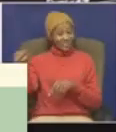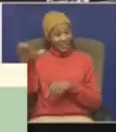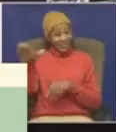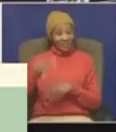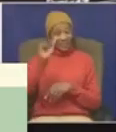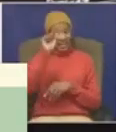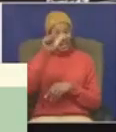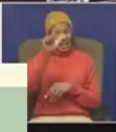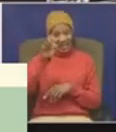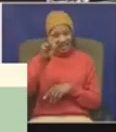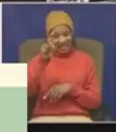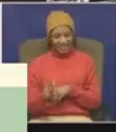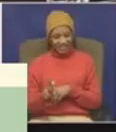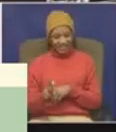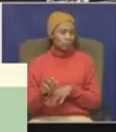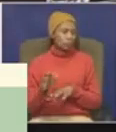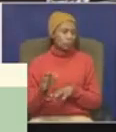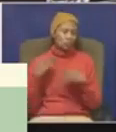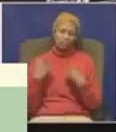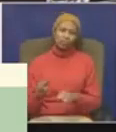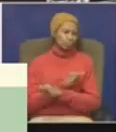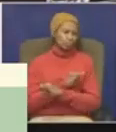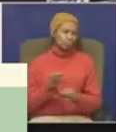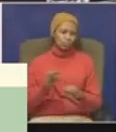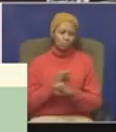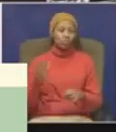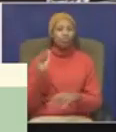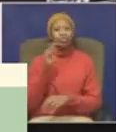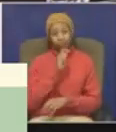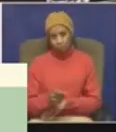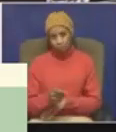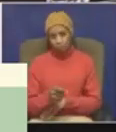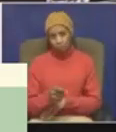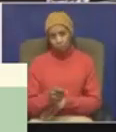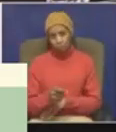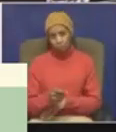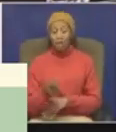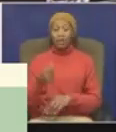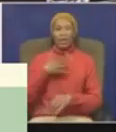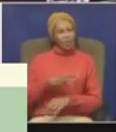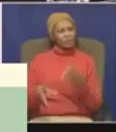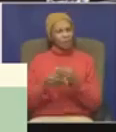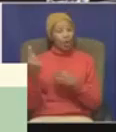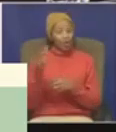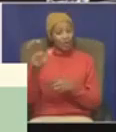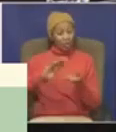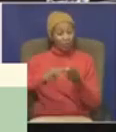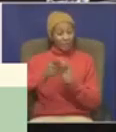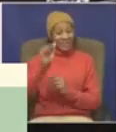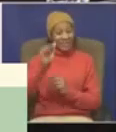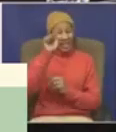really, truly appalling. And I should say that it's not only Alexandra, it is in a number of